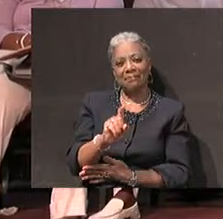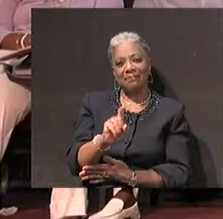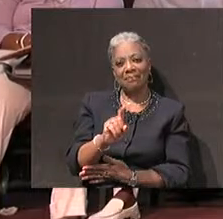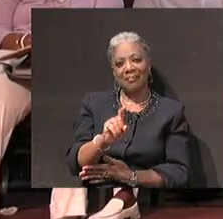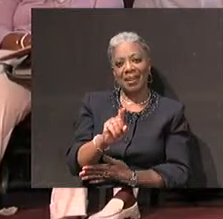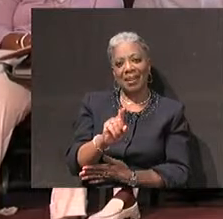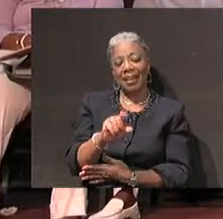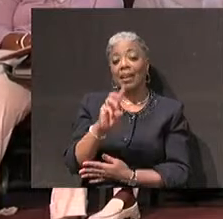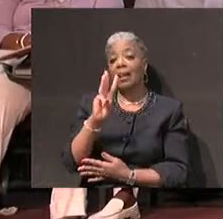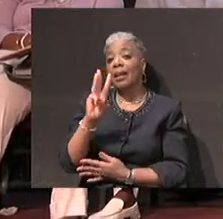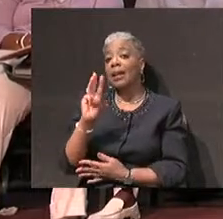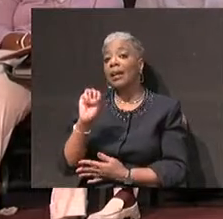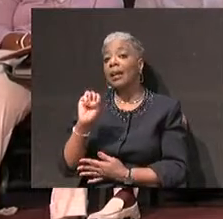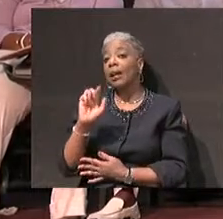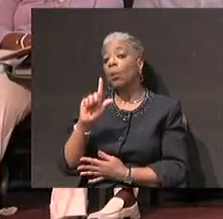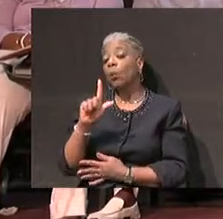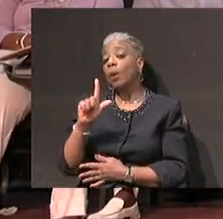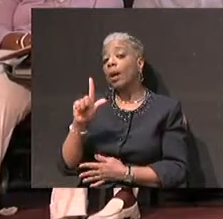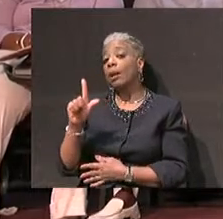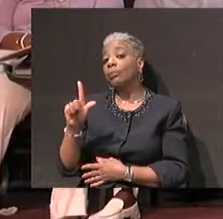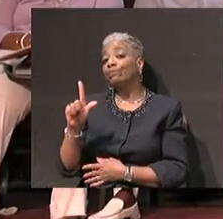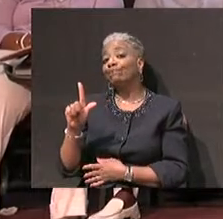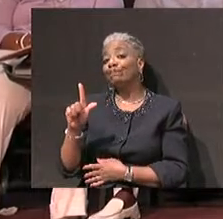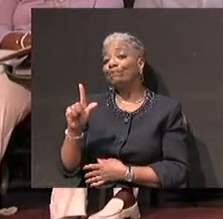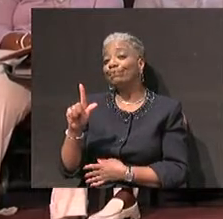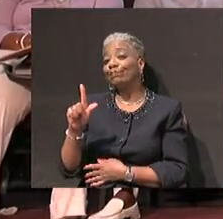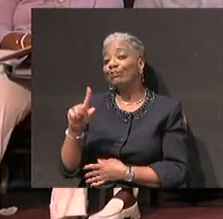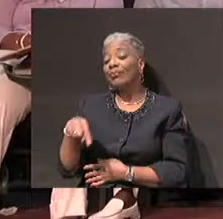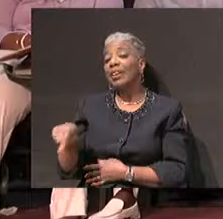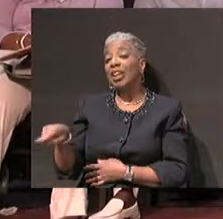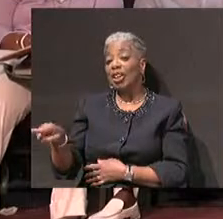Well, some of y'all have known me a long time.